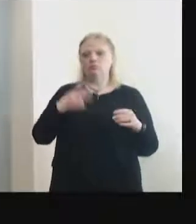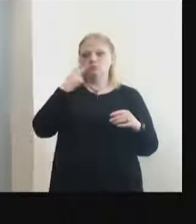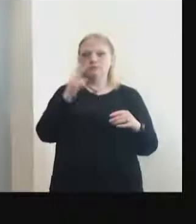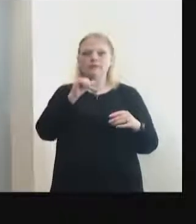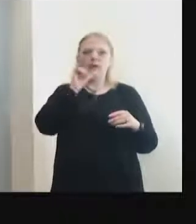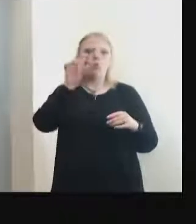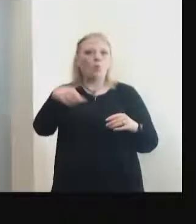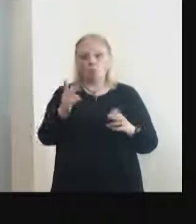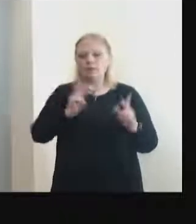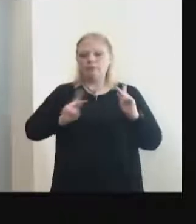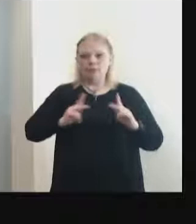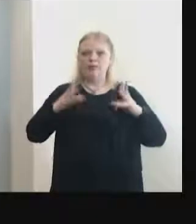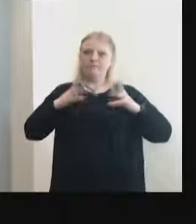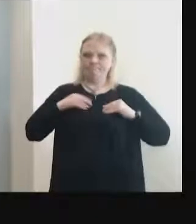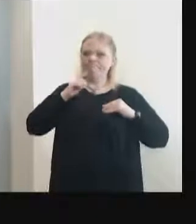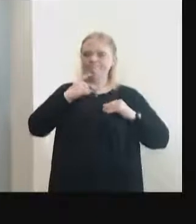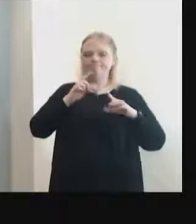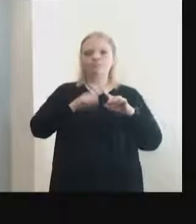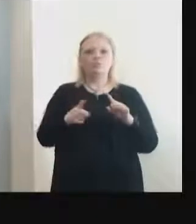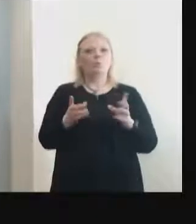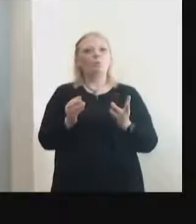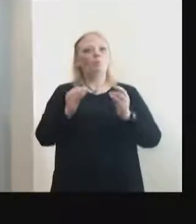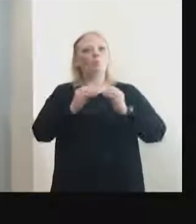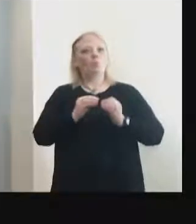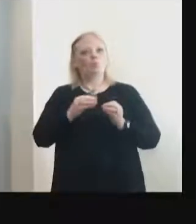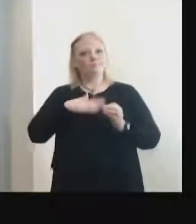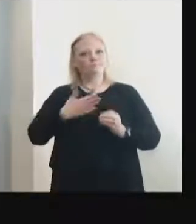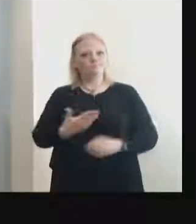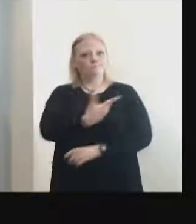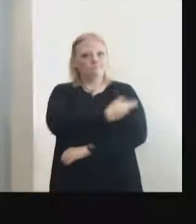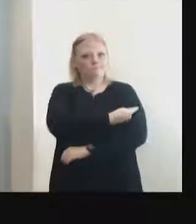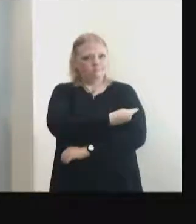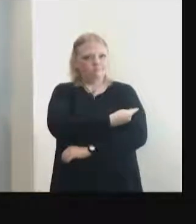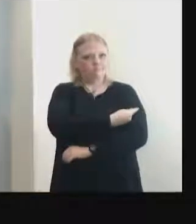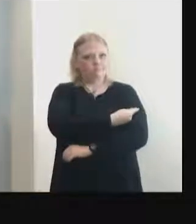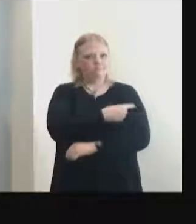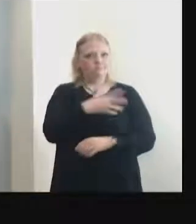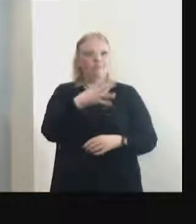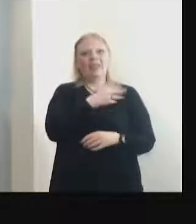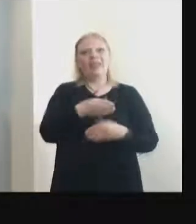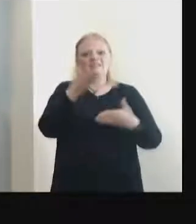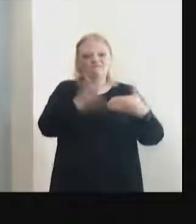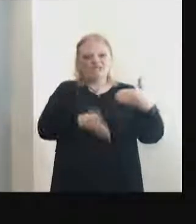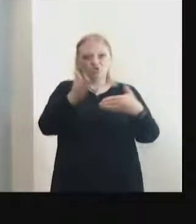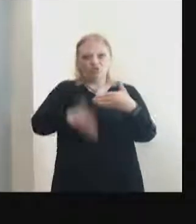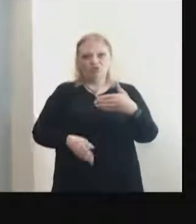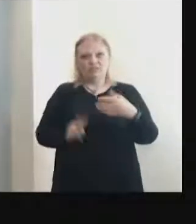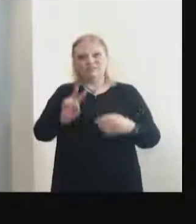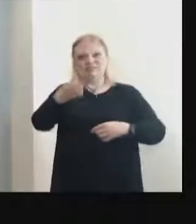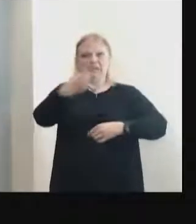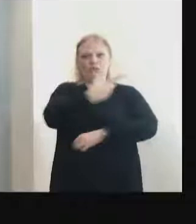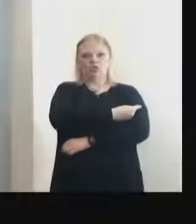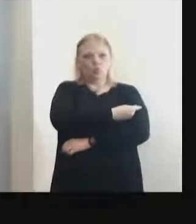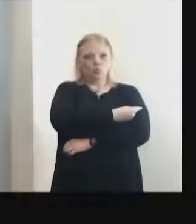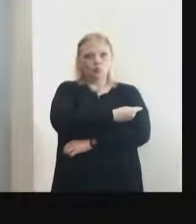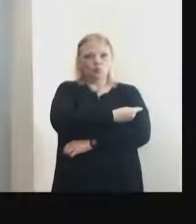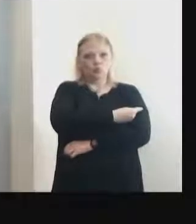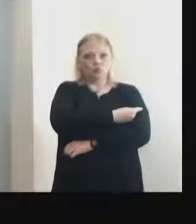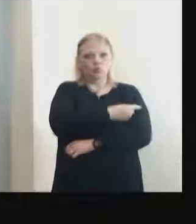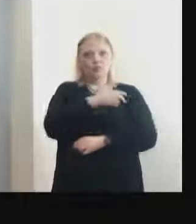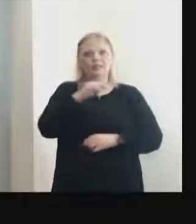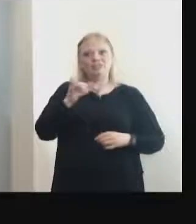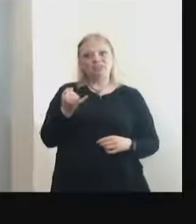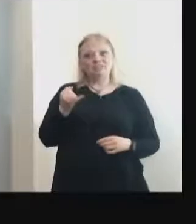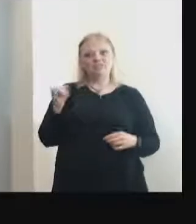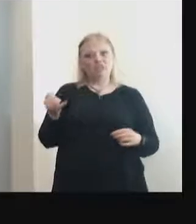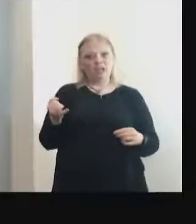taking it seriously, but more vaccinations being out there, more people being completely vaccinated through their second dose, or now the Johnson &